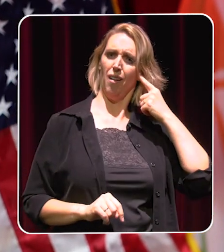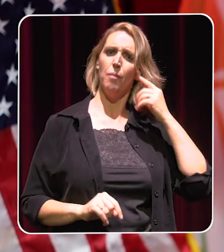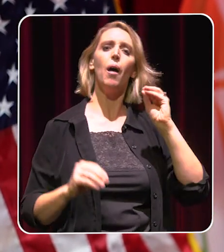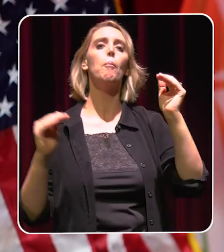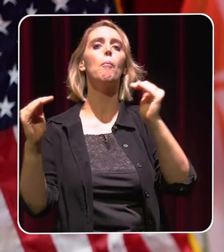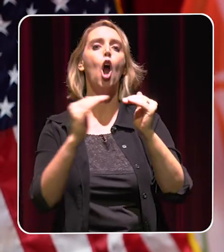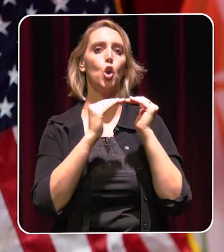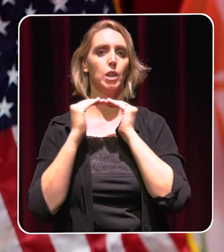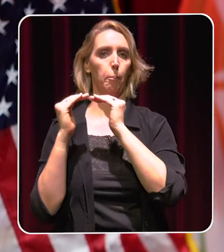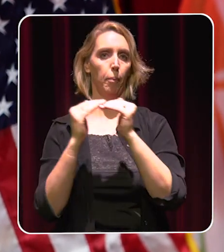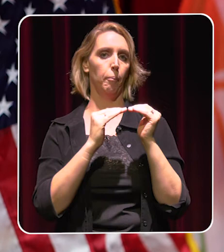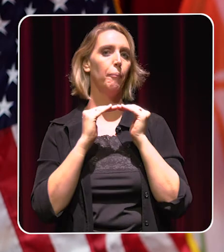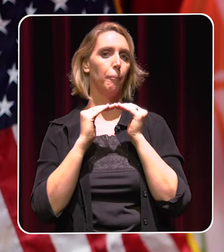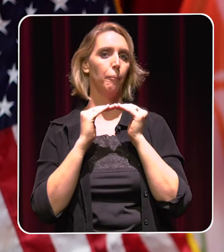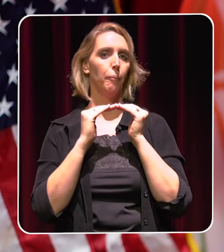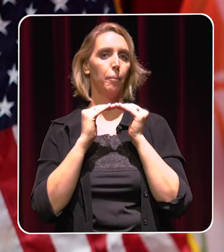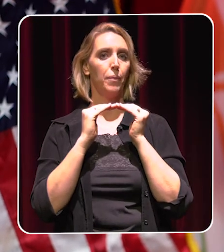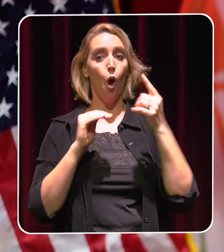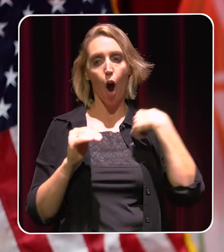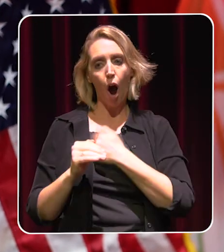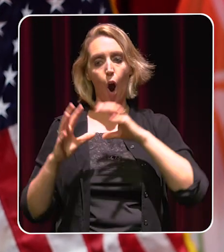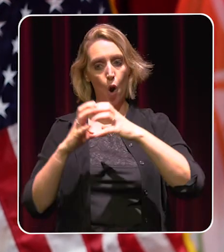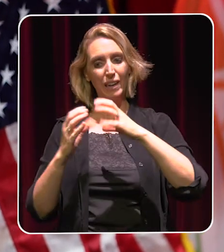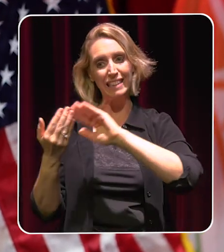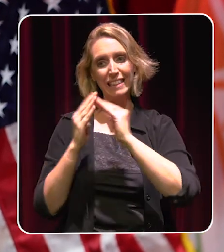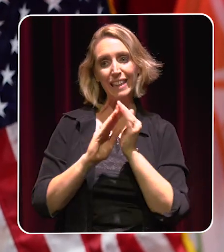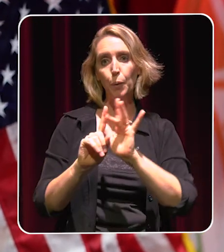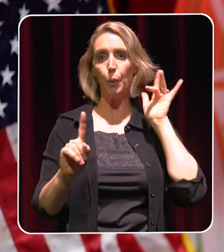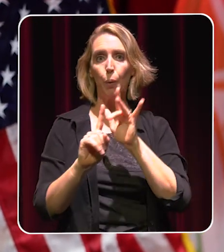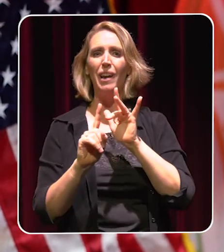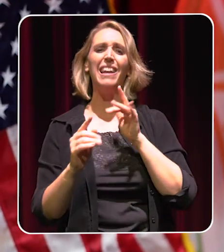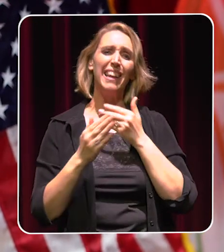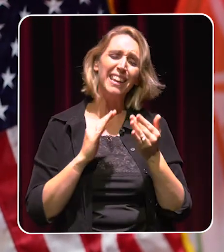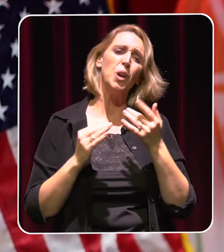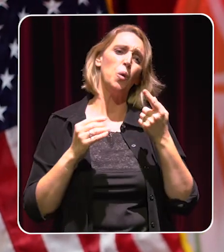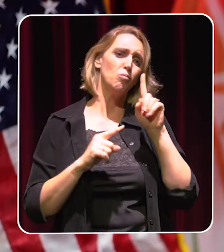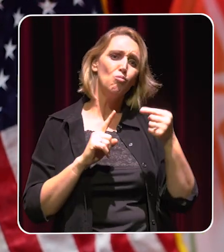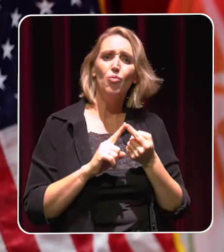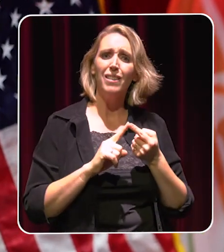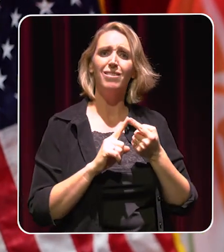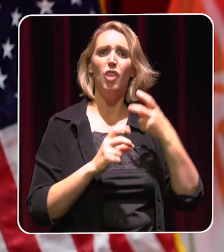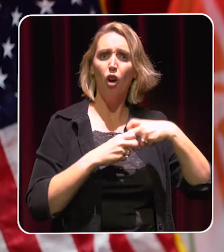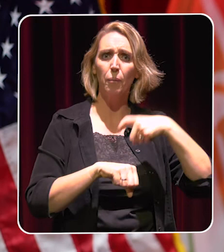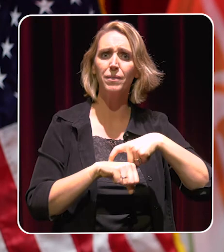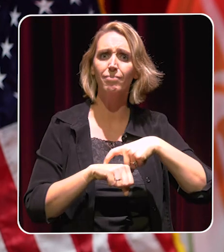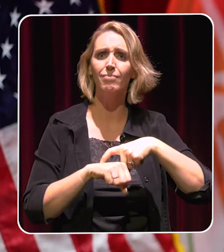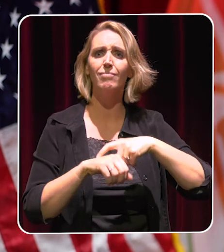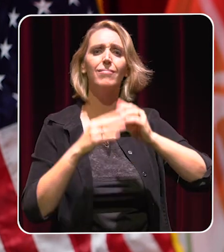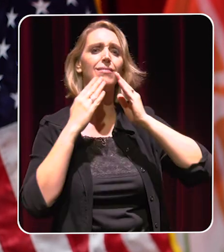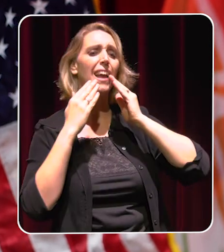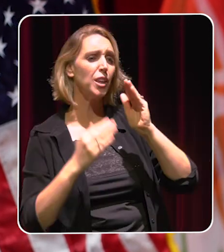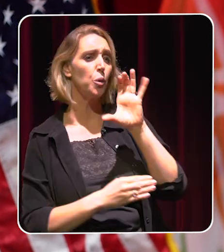through partnerships. Our region is shining, even on the darkest of days. My thanks to